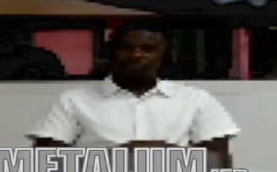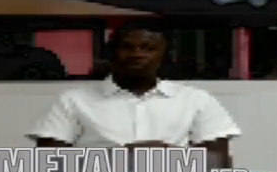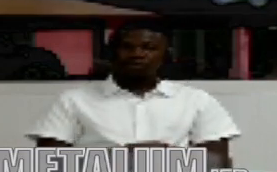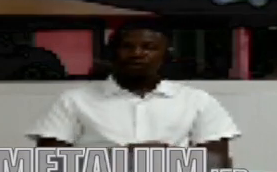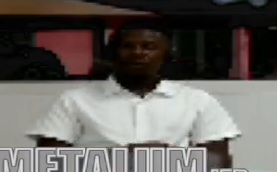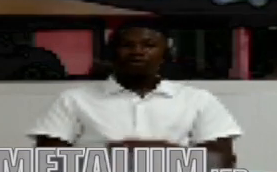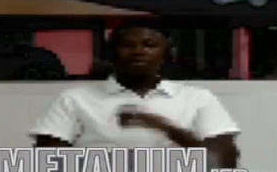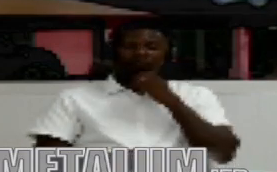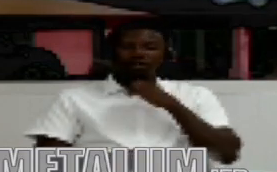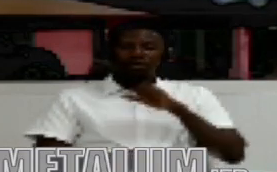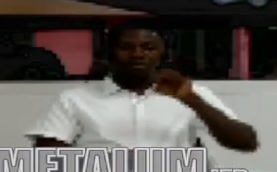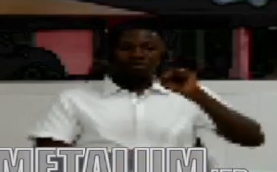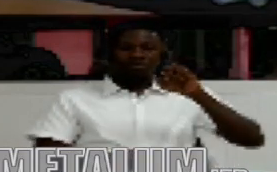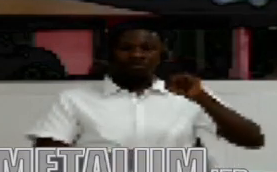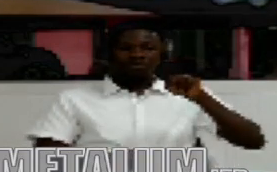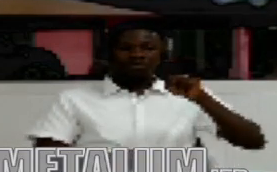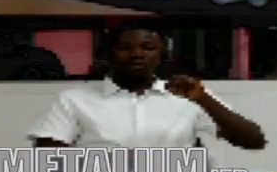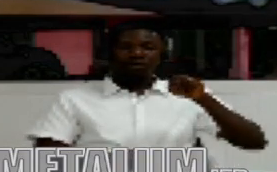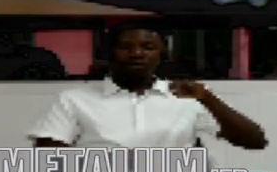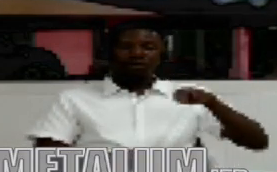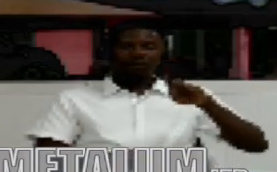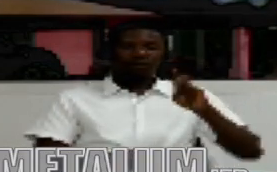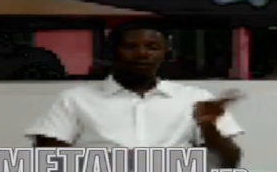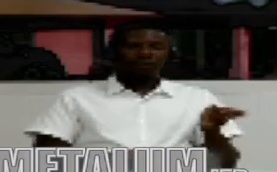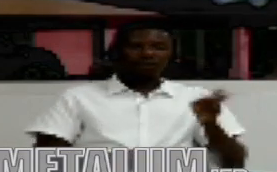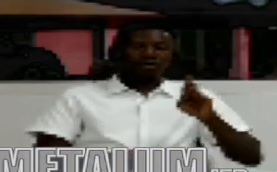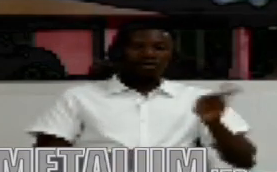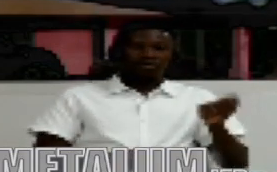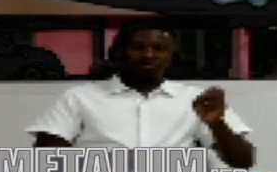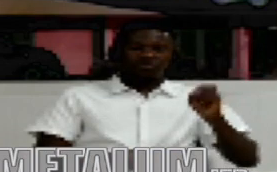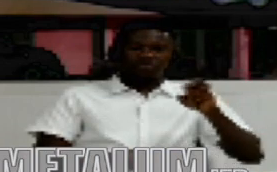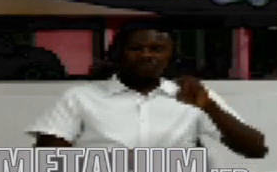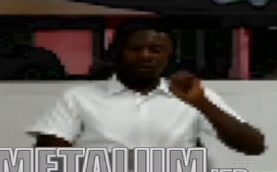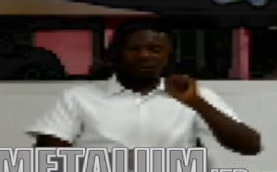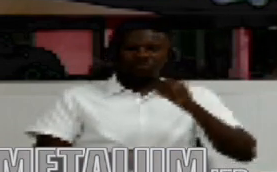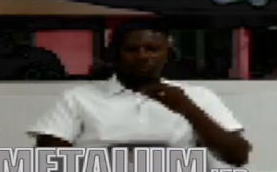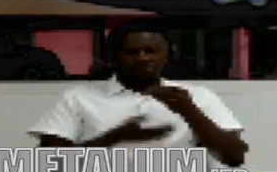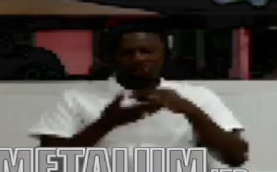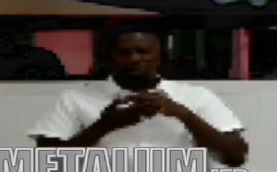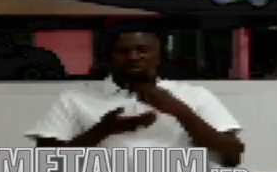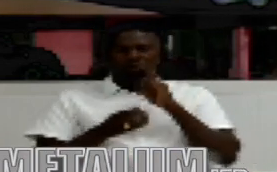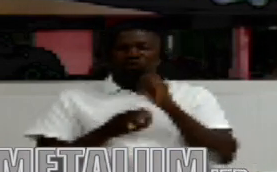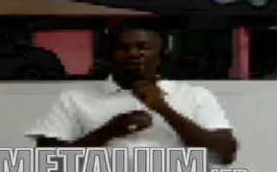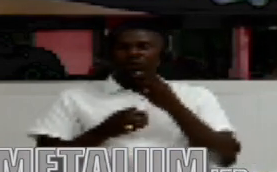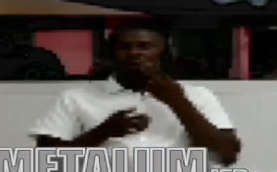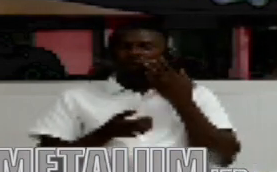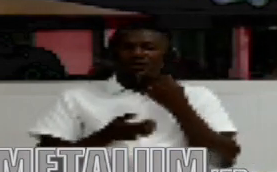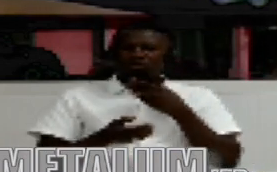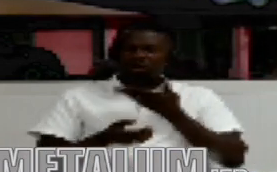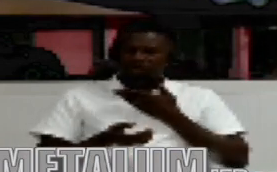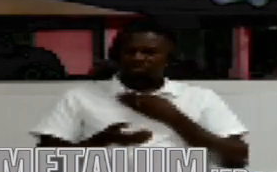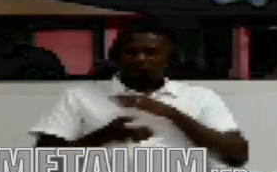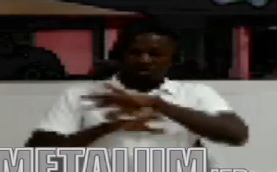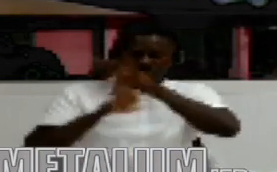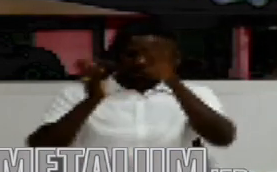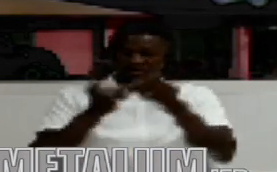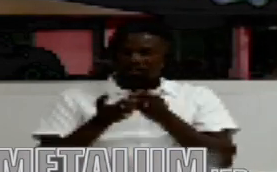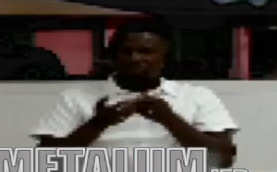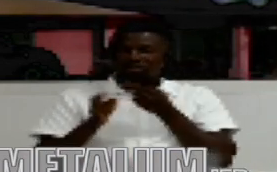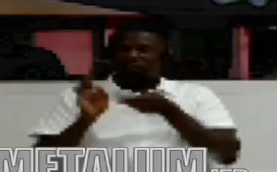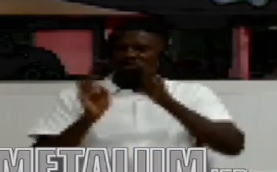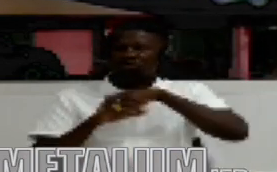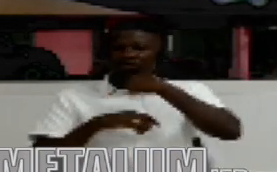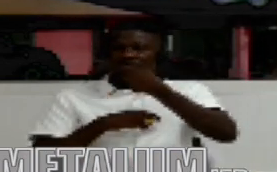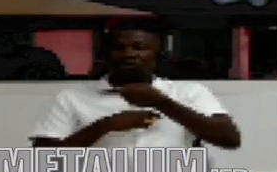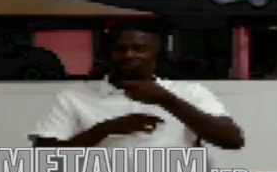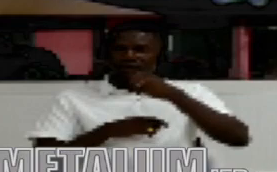Thank you. Mr. Senghore, kindly tell us what happened after you obtained all of these medical reports from Senegal. What was the purpose of getting the